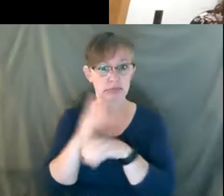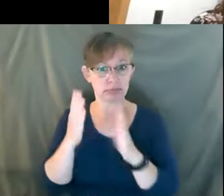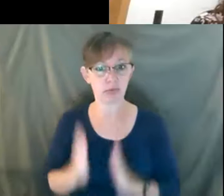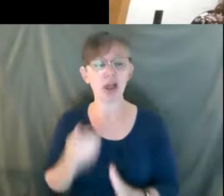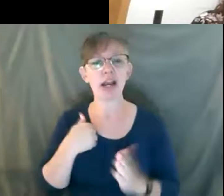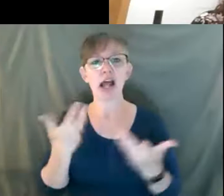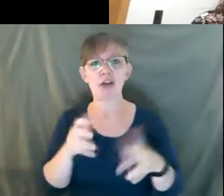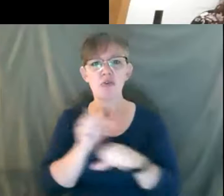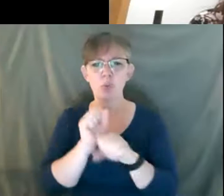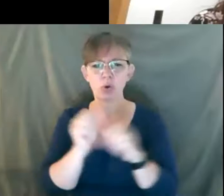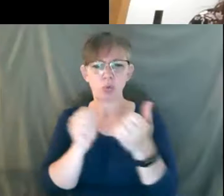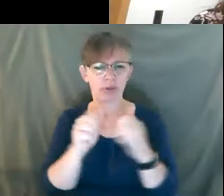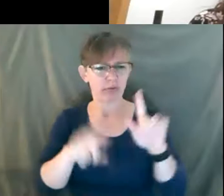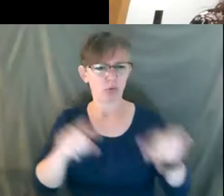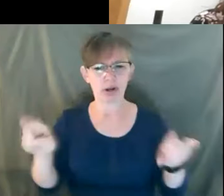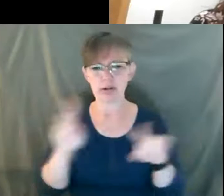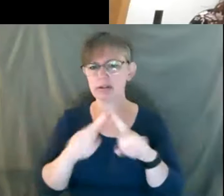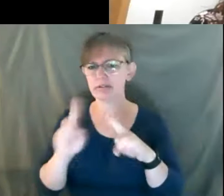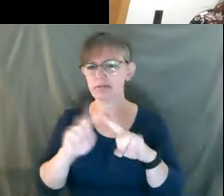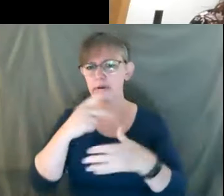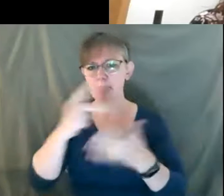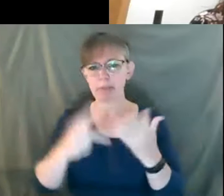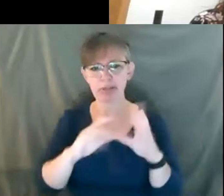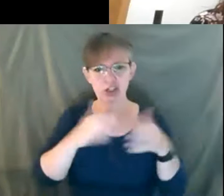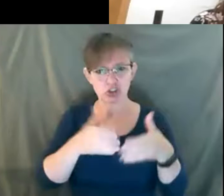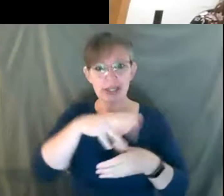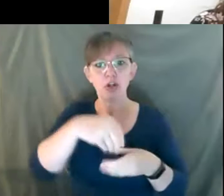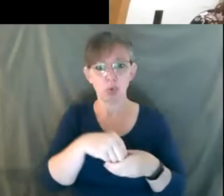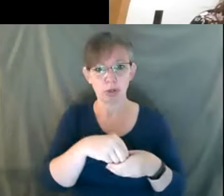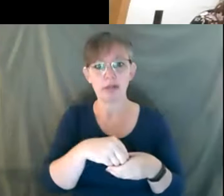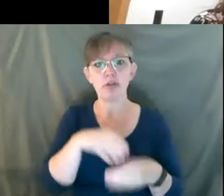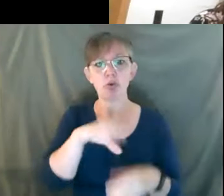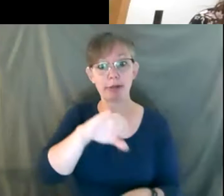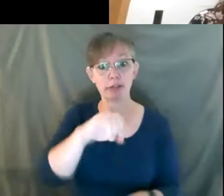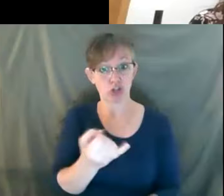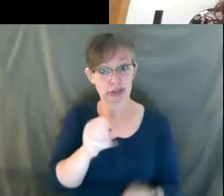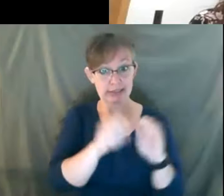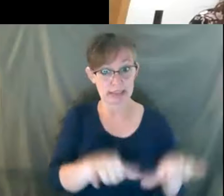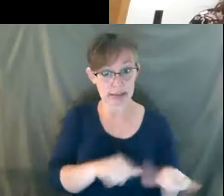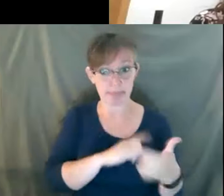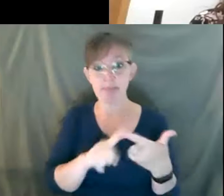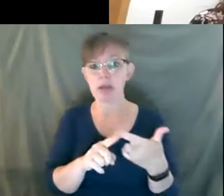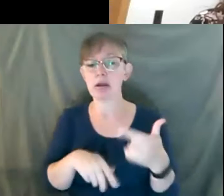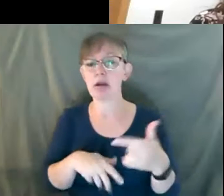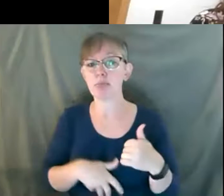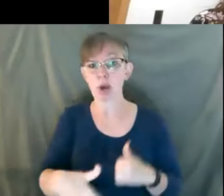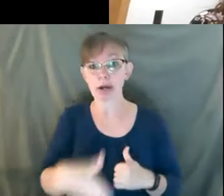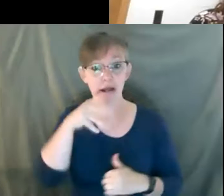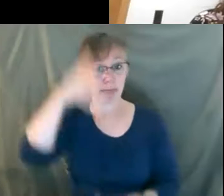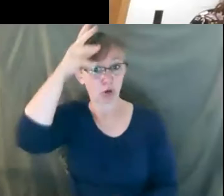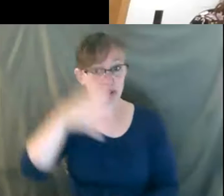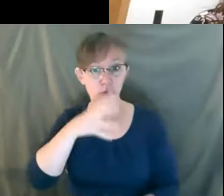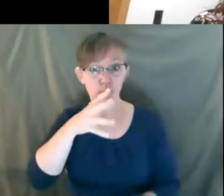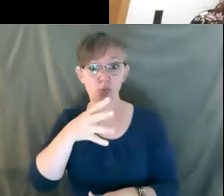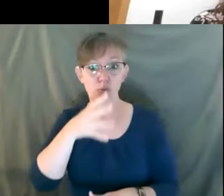different populations, including the criminal justice system, pregnant and parenting women, adolescent girls, and helped